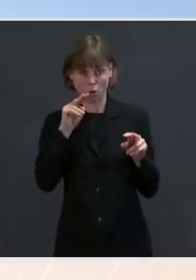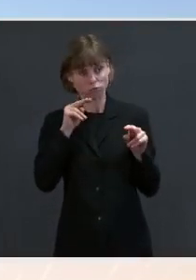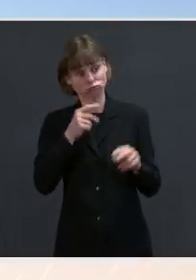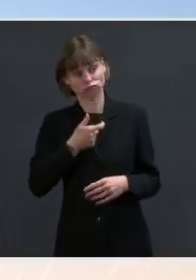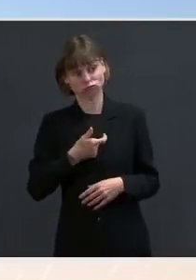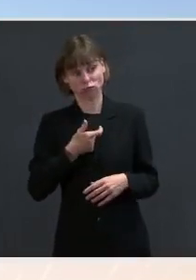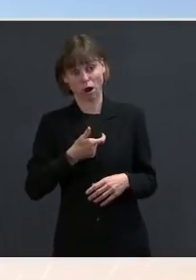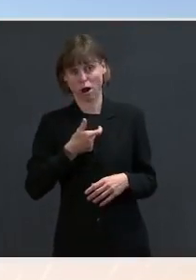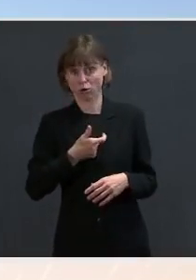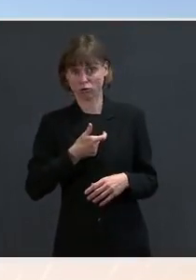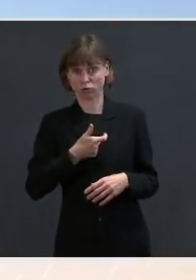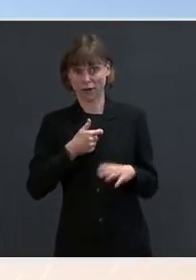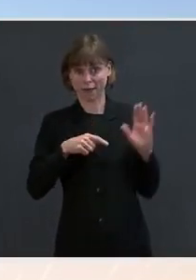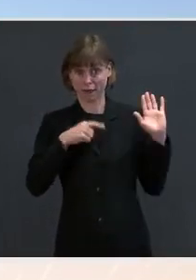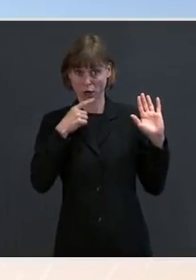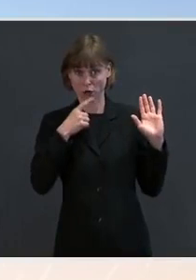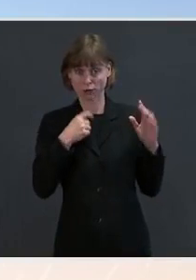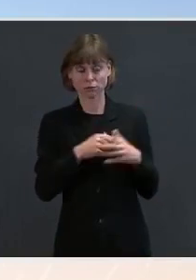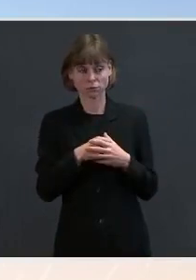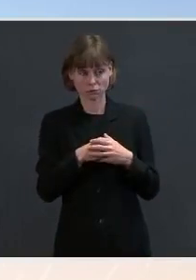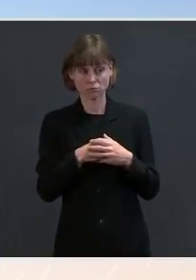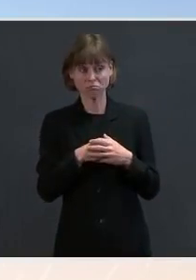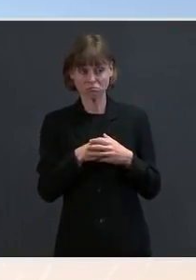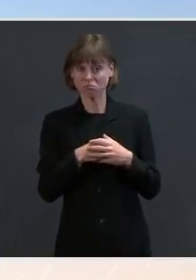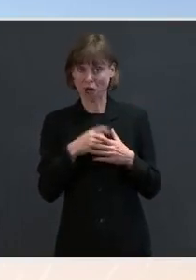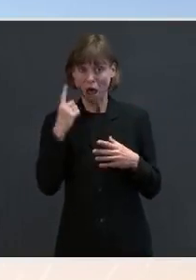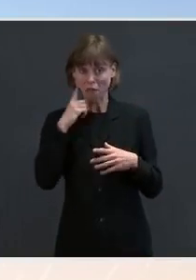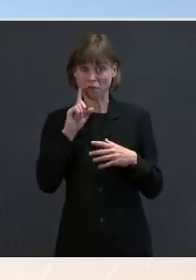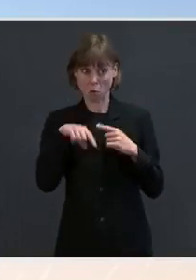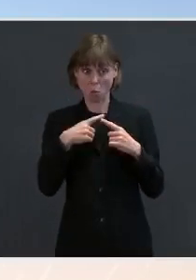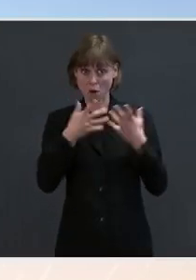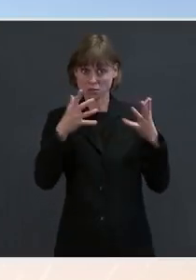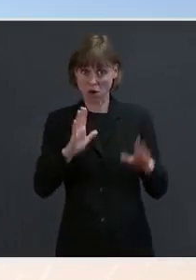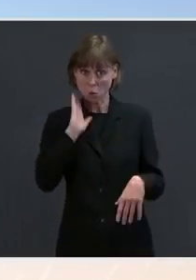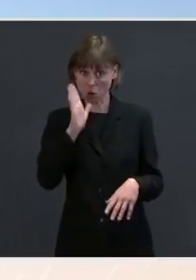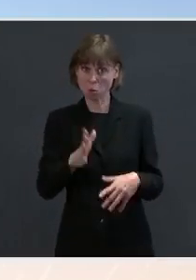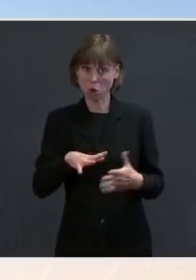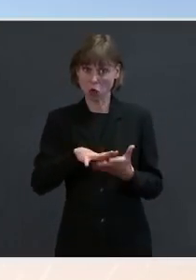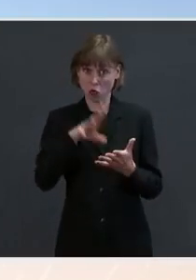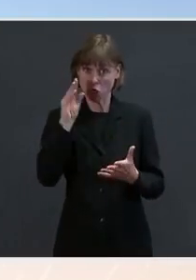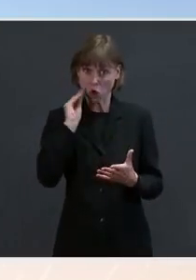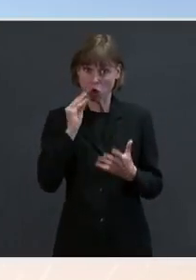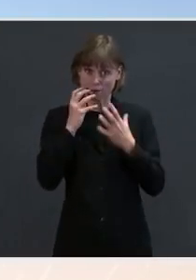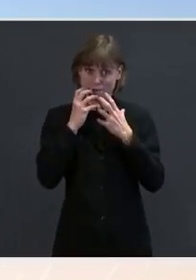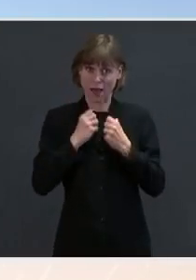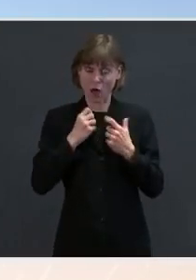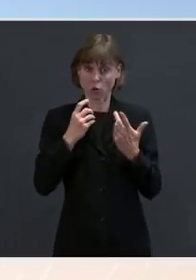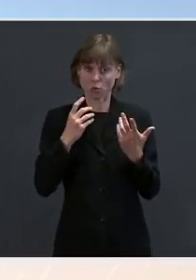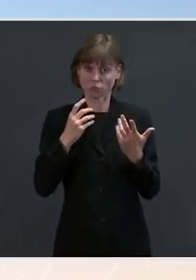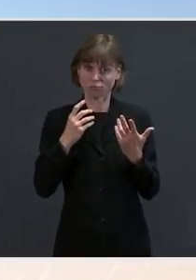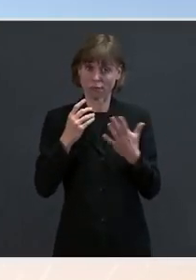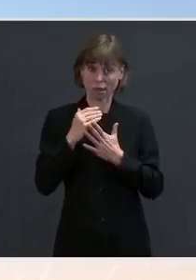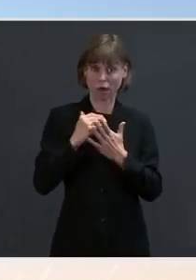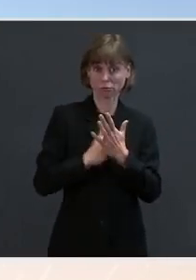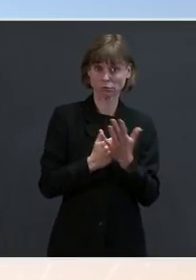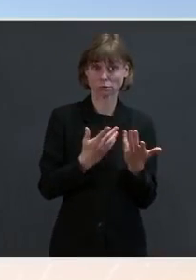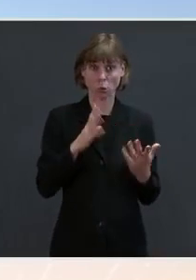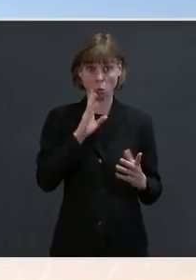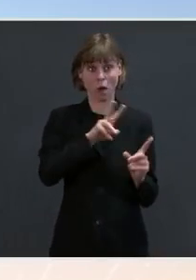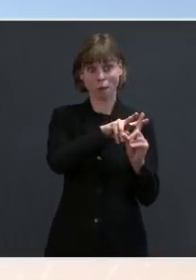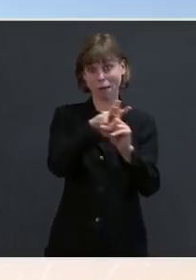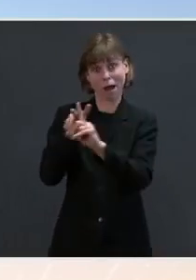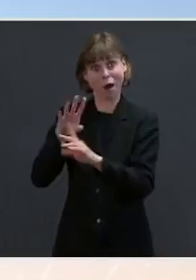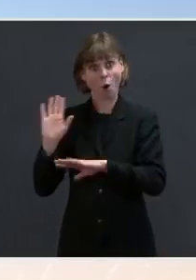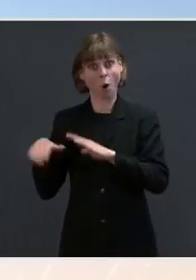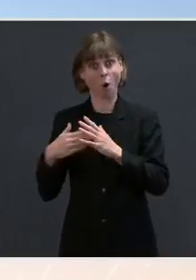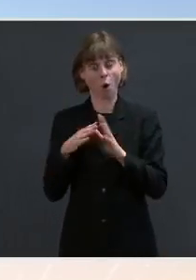think there will be lessons learned as we come out of the hearings that will be applied across government, whether it's that's in Congress or